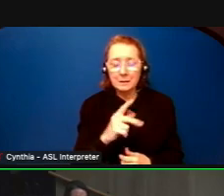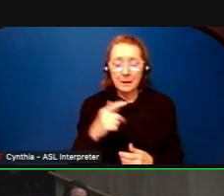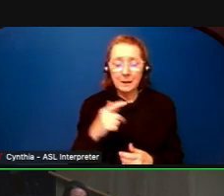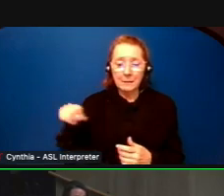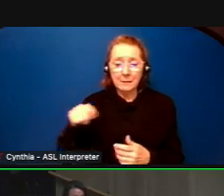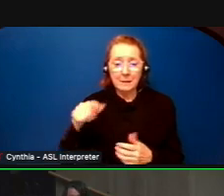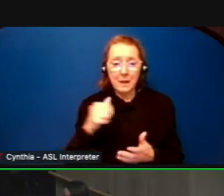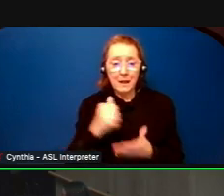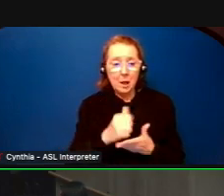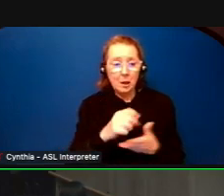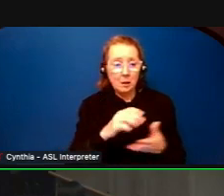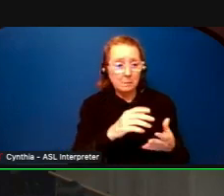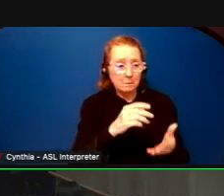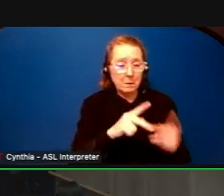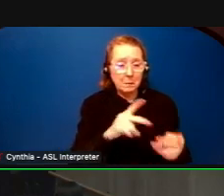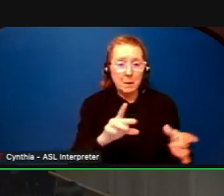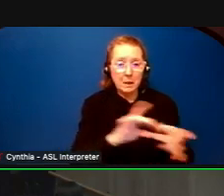needs.